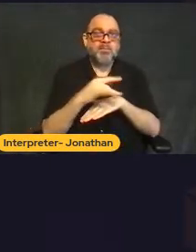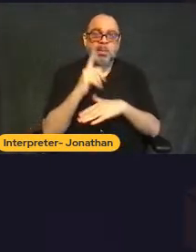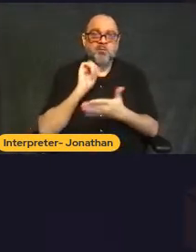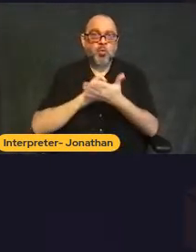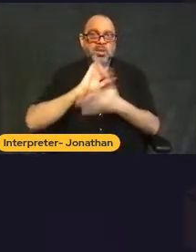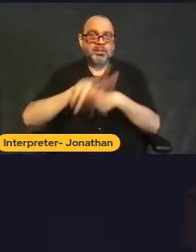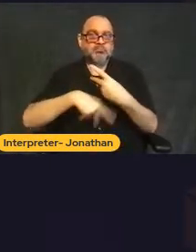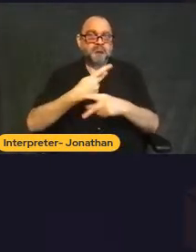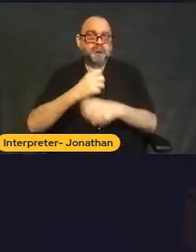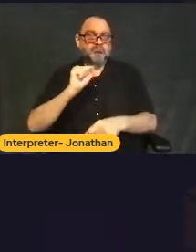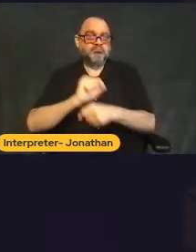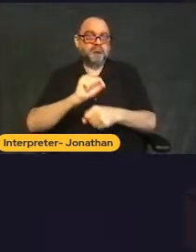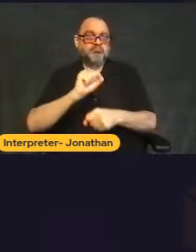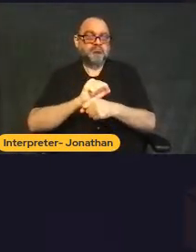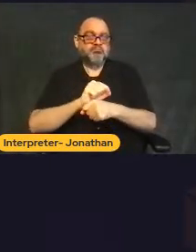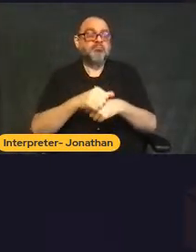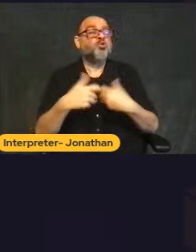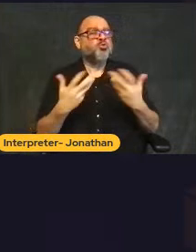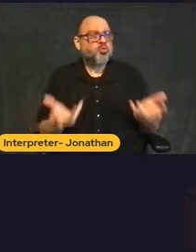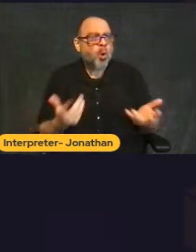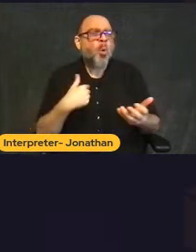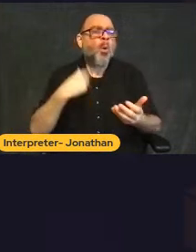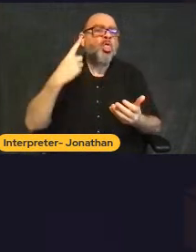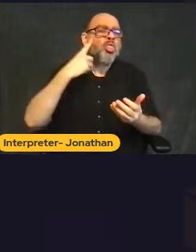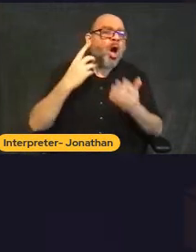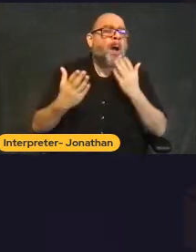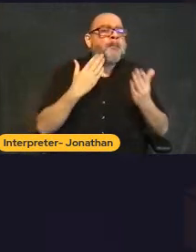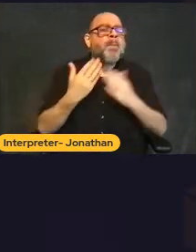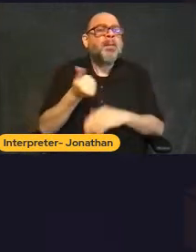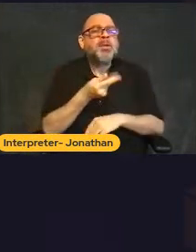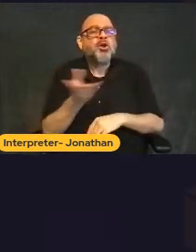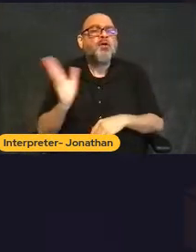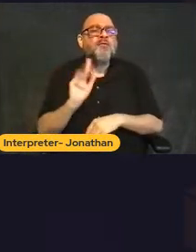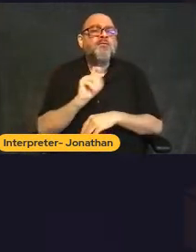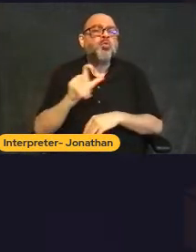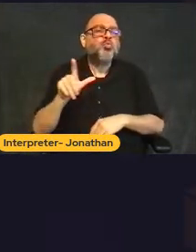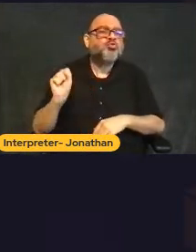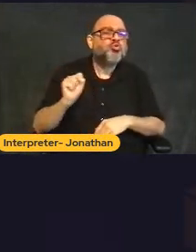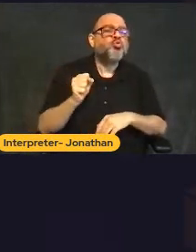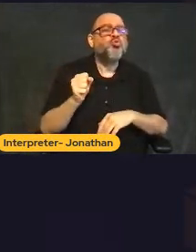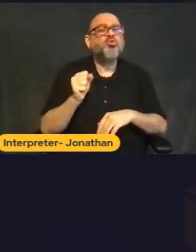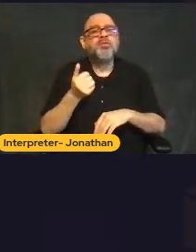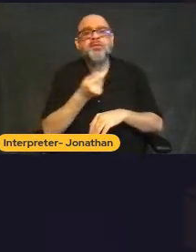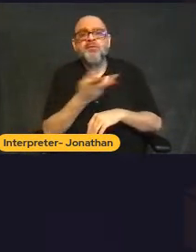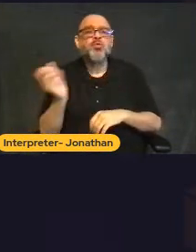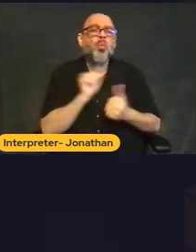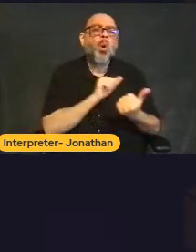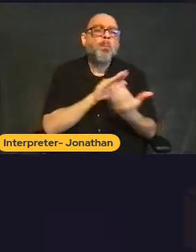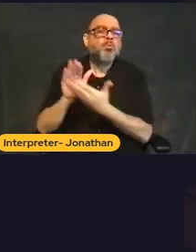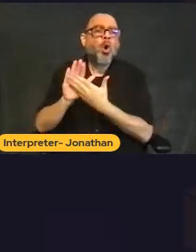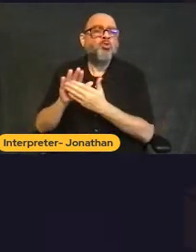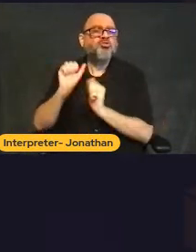So let's take a look into a few of those diagramming approaches.